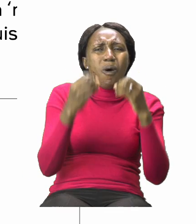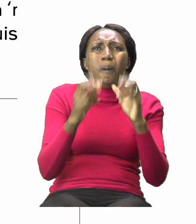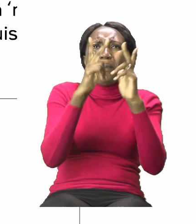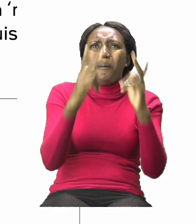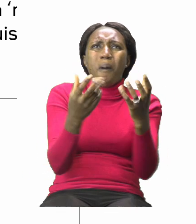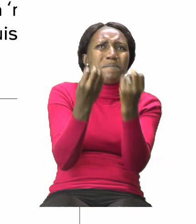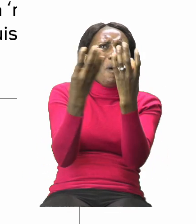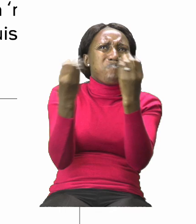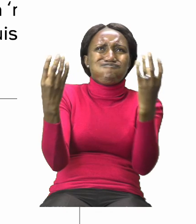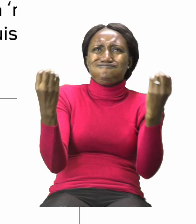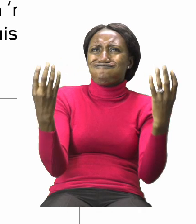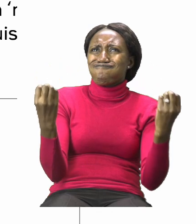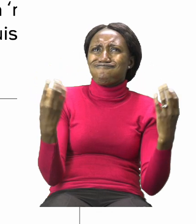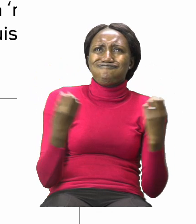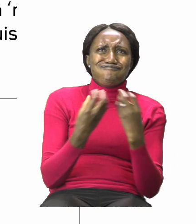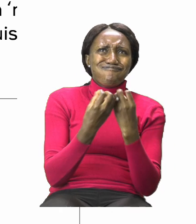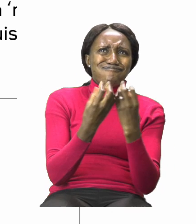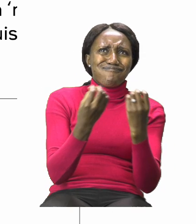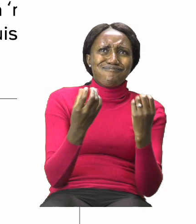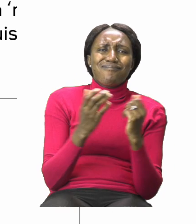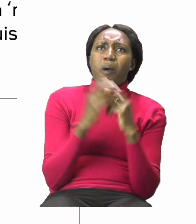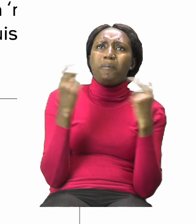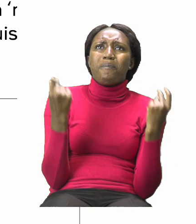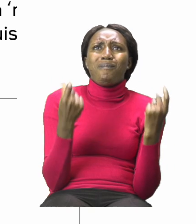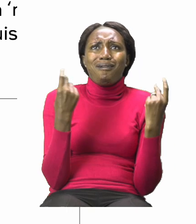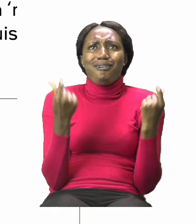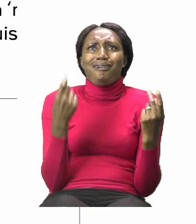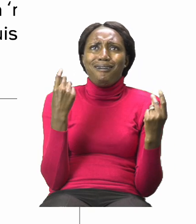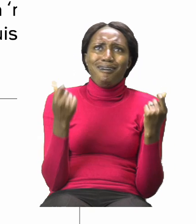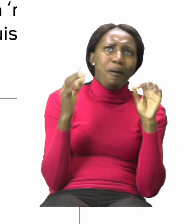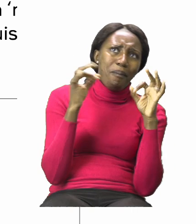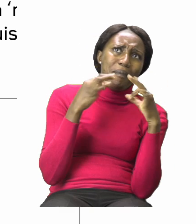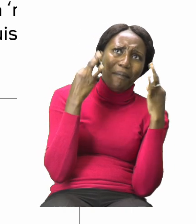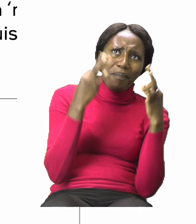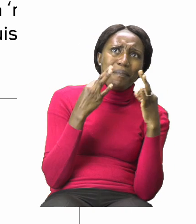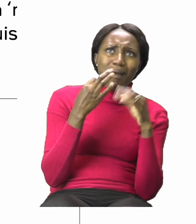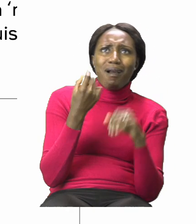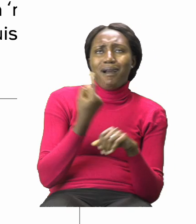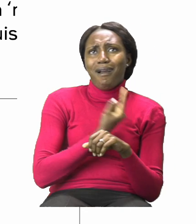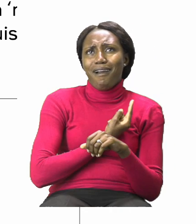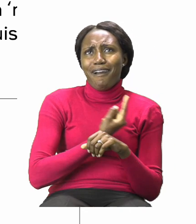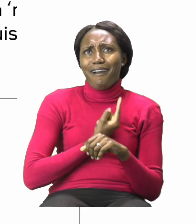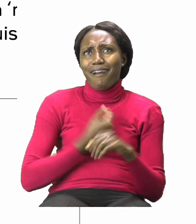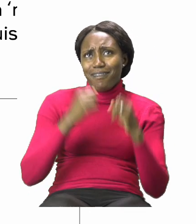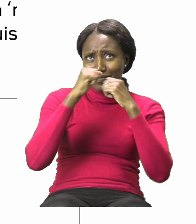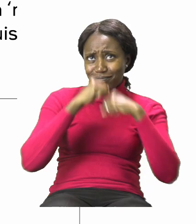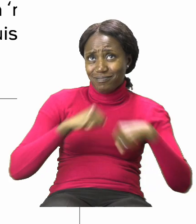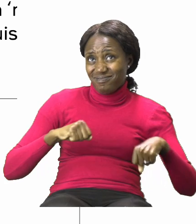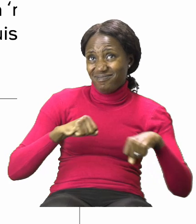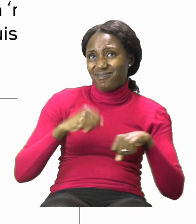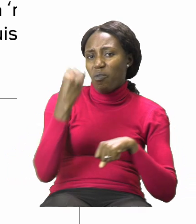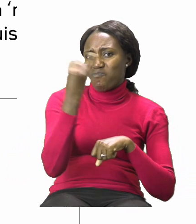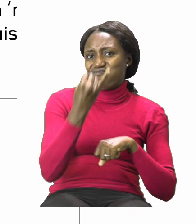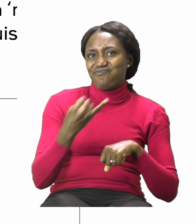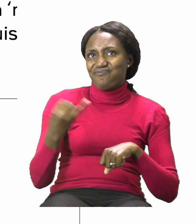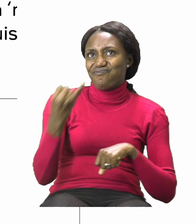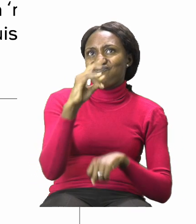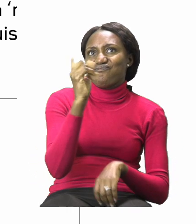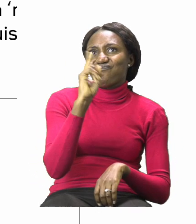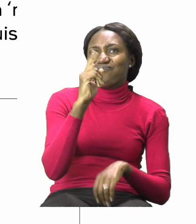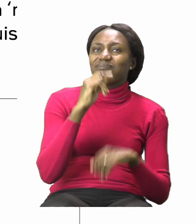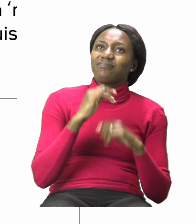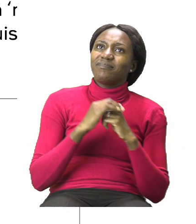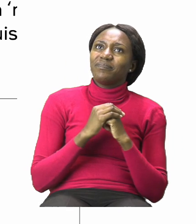of balloons and dancing. So it's up to you, boys and girls. That space is just for you to draw